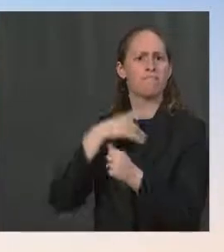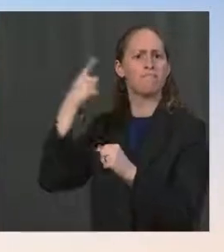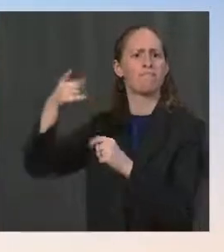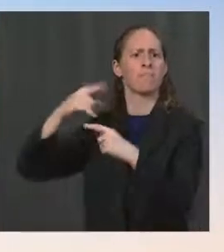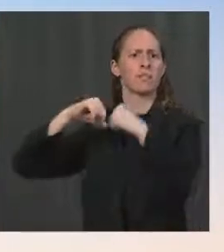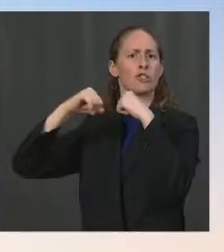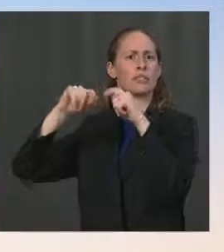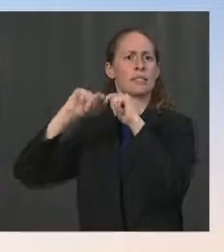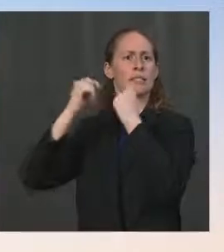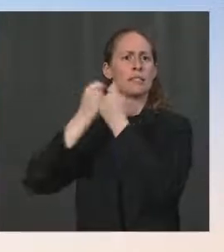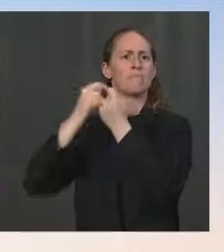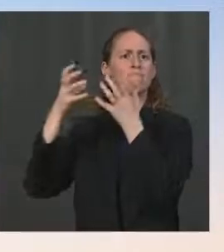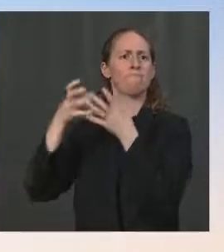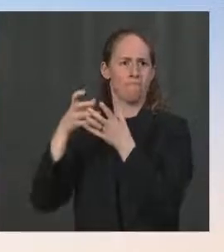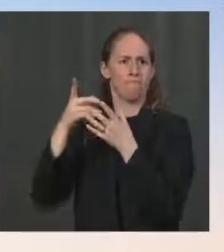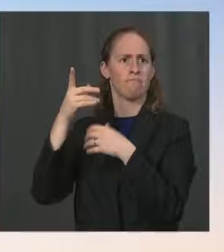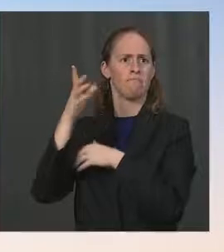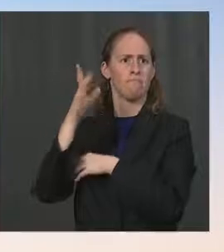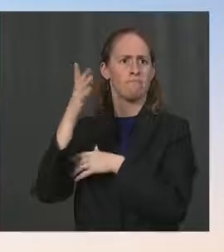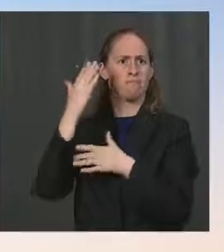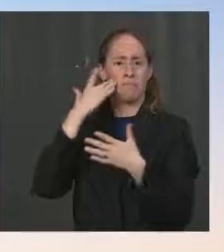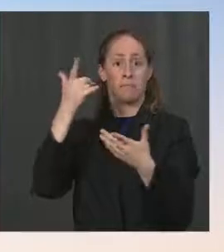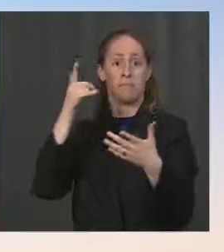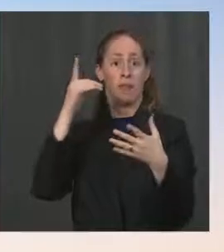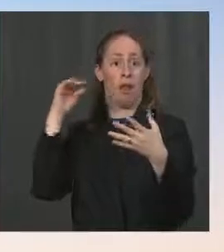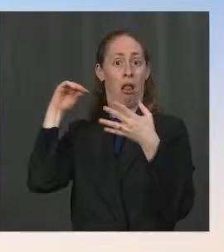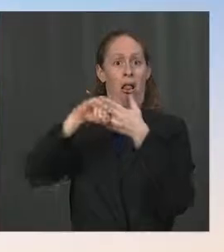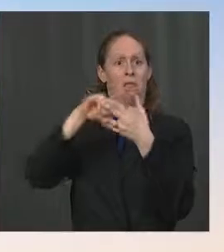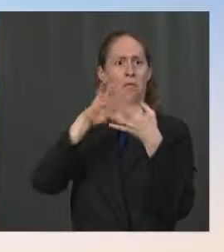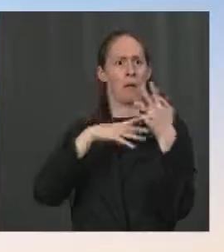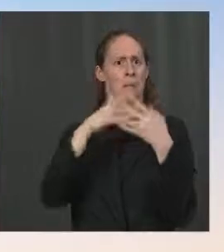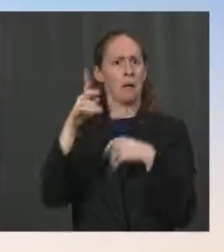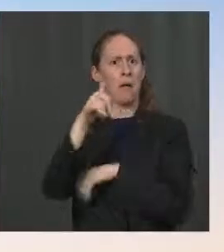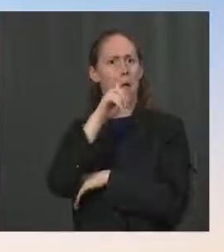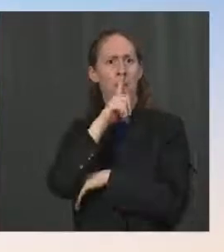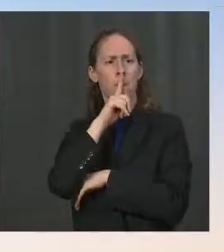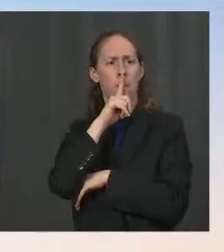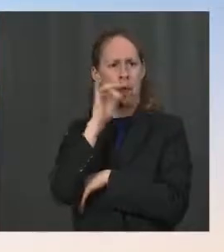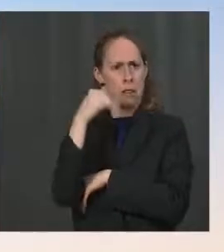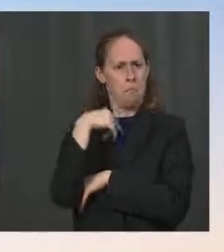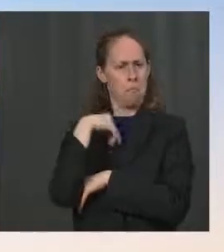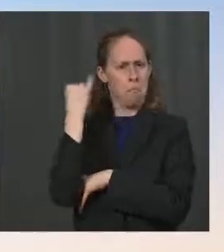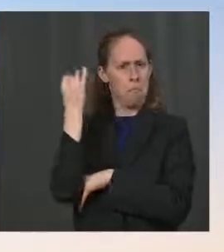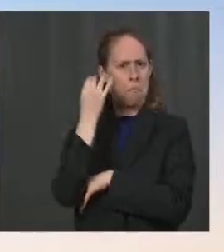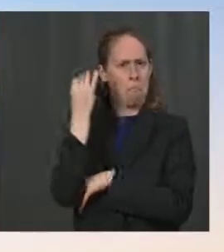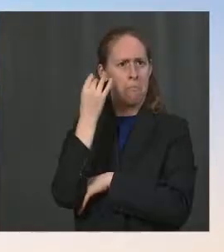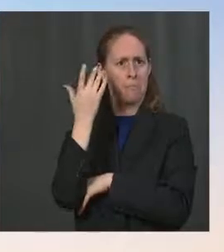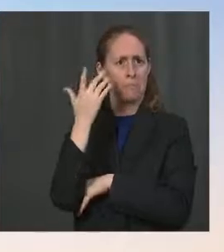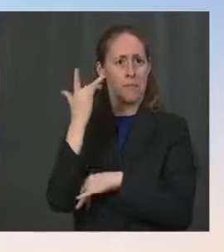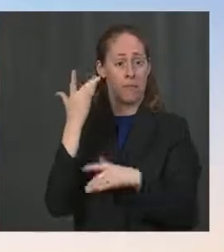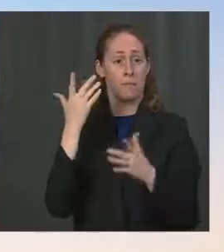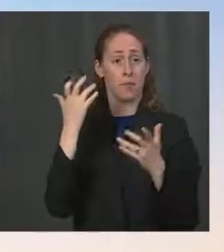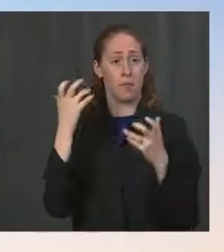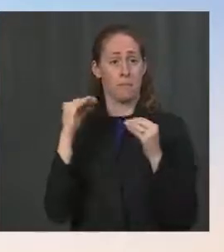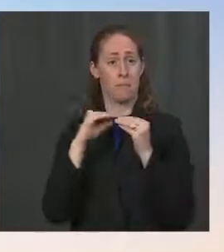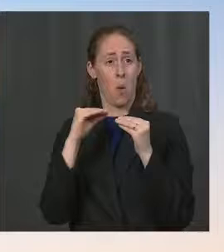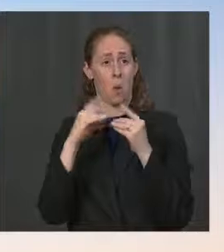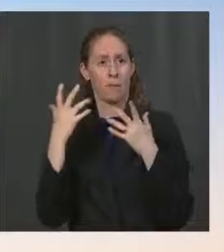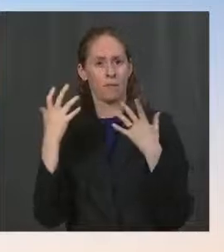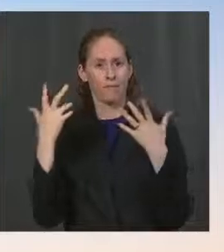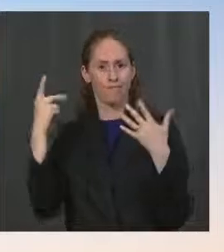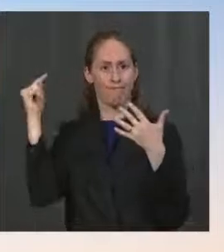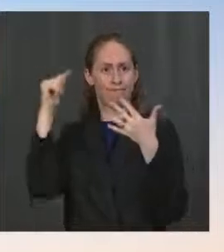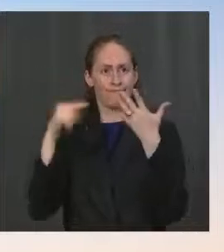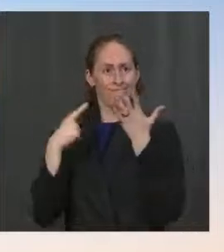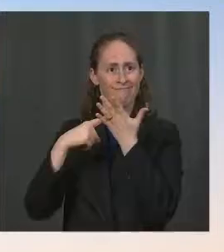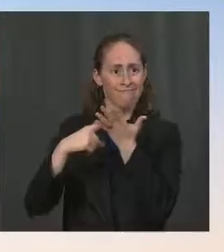view this moment as a time where he can kind of shift at least some of his focus to the myriad of other issues that are on his plate that he wants to focus on